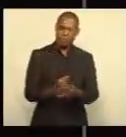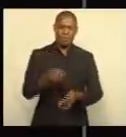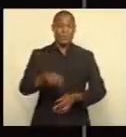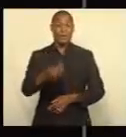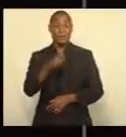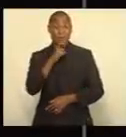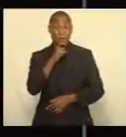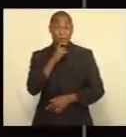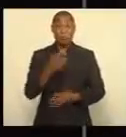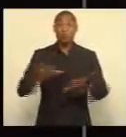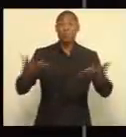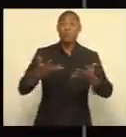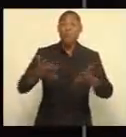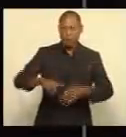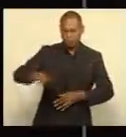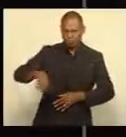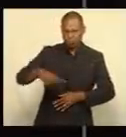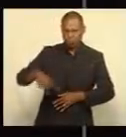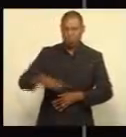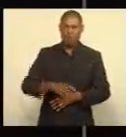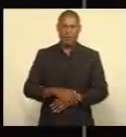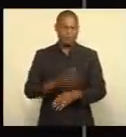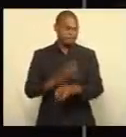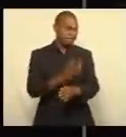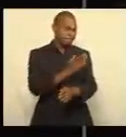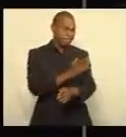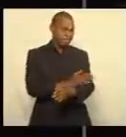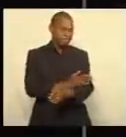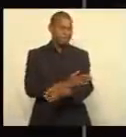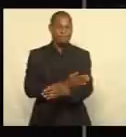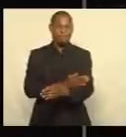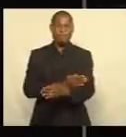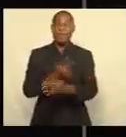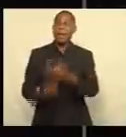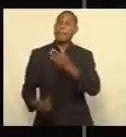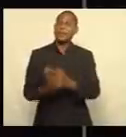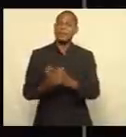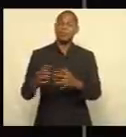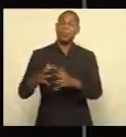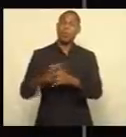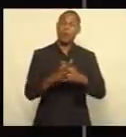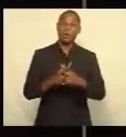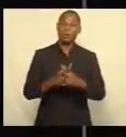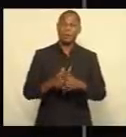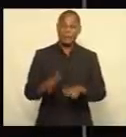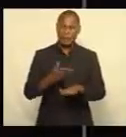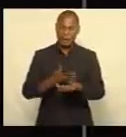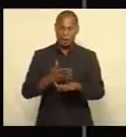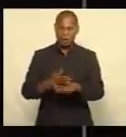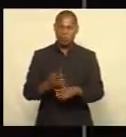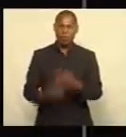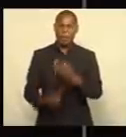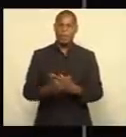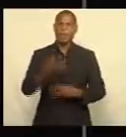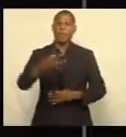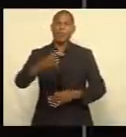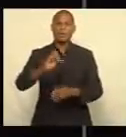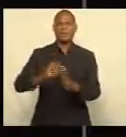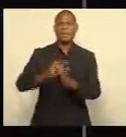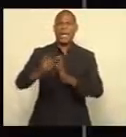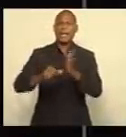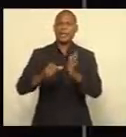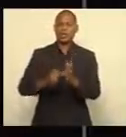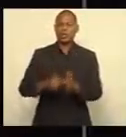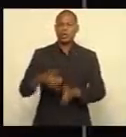in the capital. While the previous cases have been confined to the Western Division, this new case, a 40-year-old woman, lives in Cunningham in